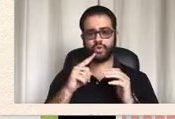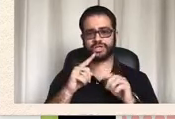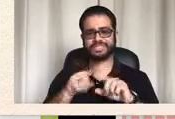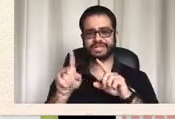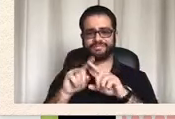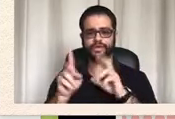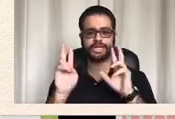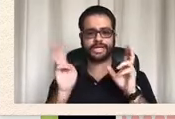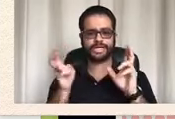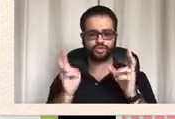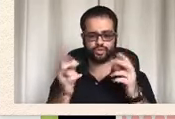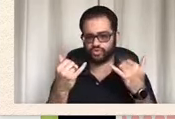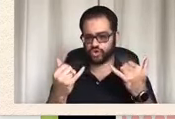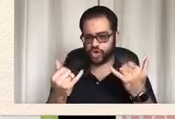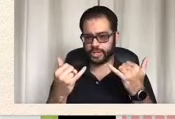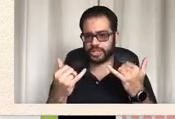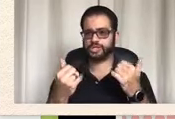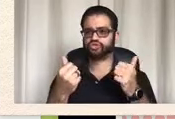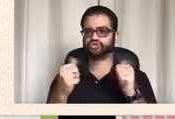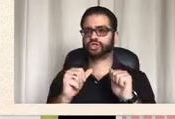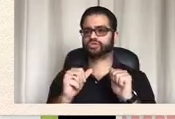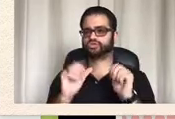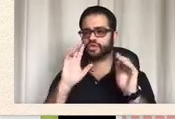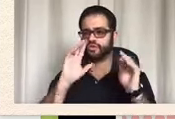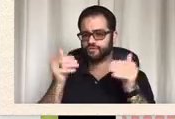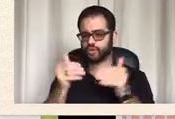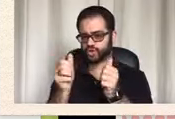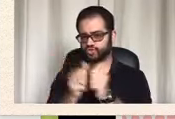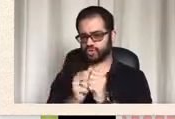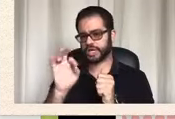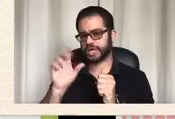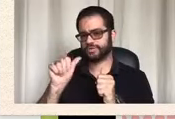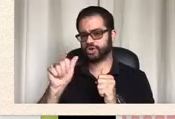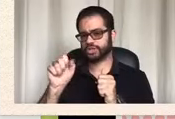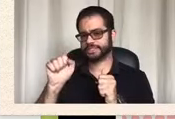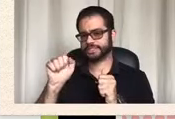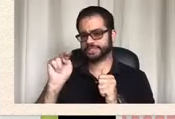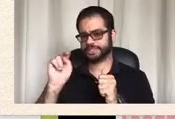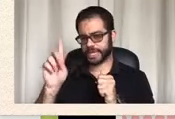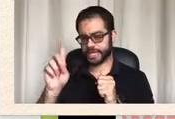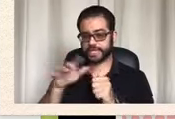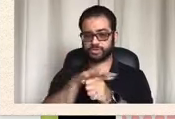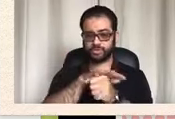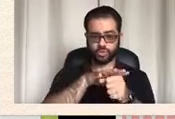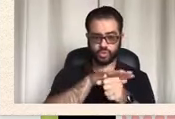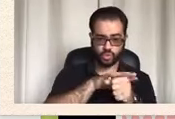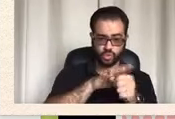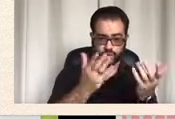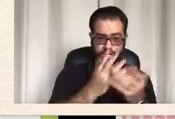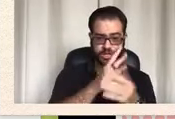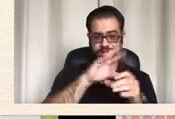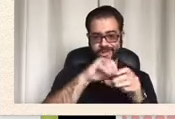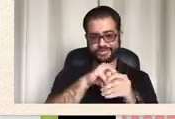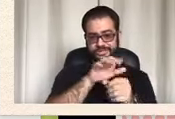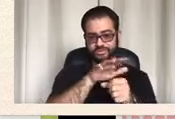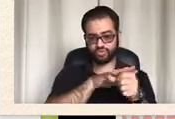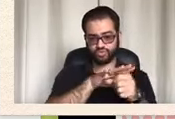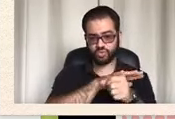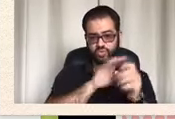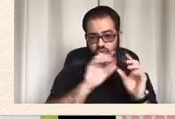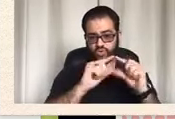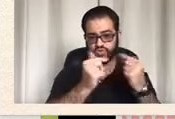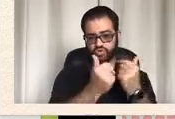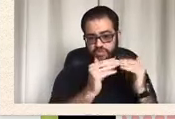being addressed by Florida Stand, both locally at our local group level and